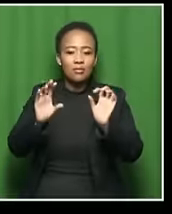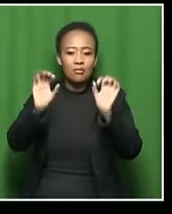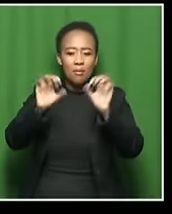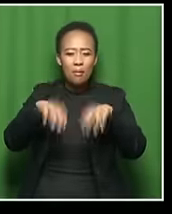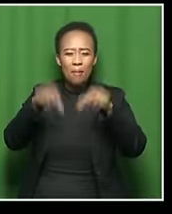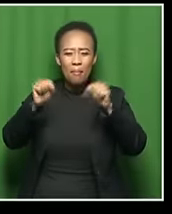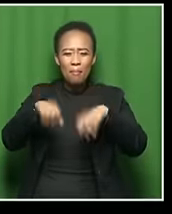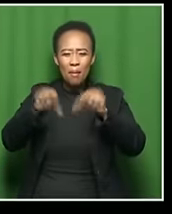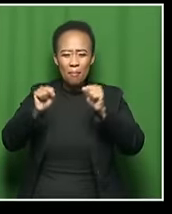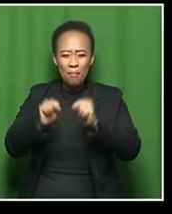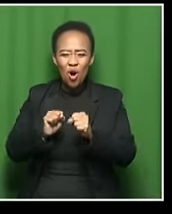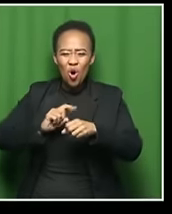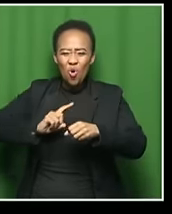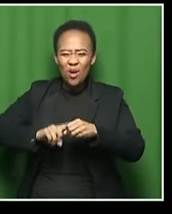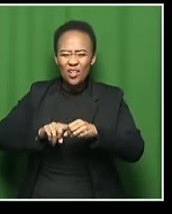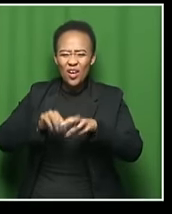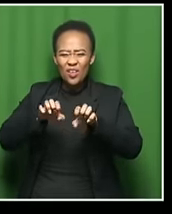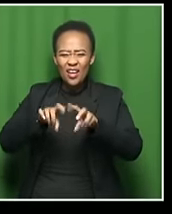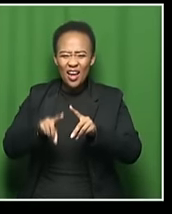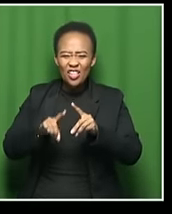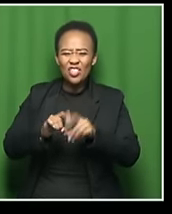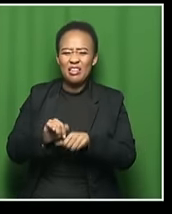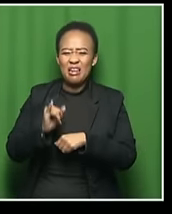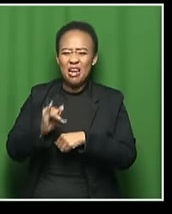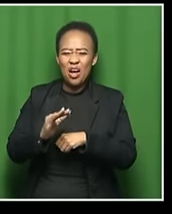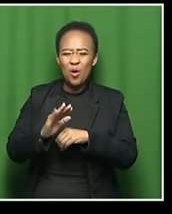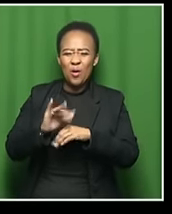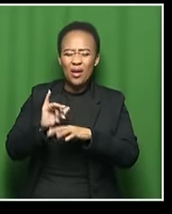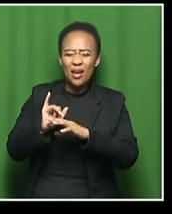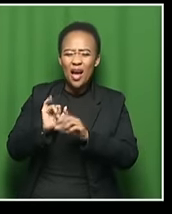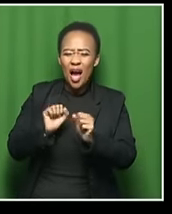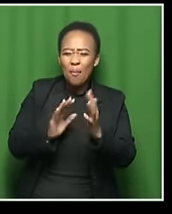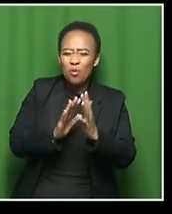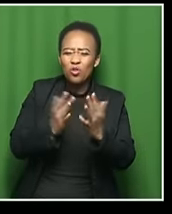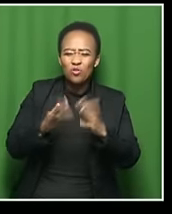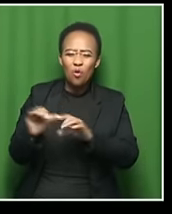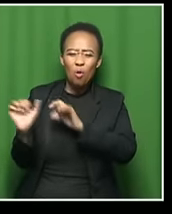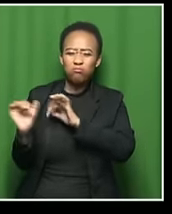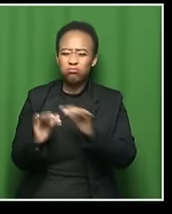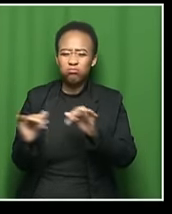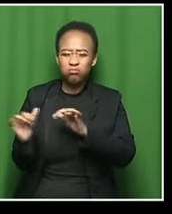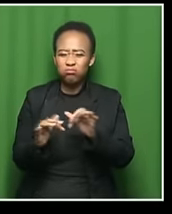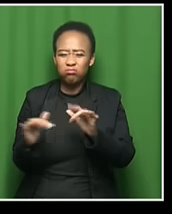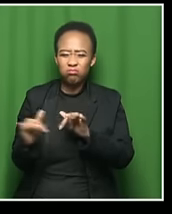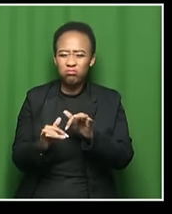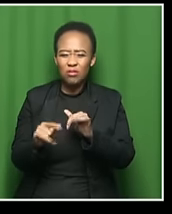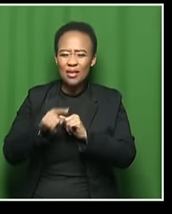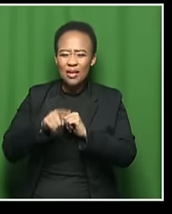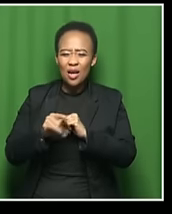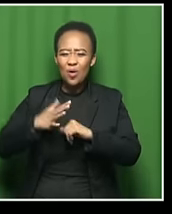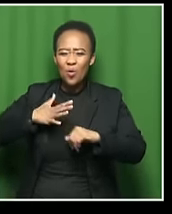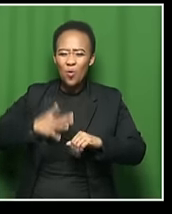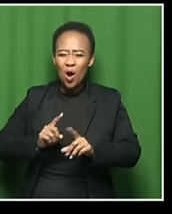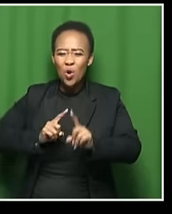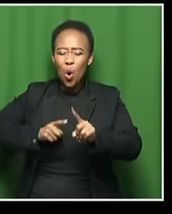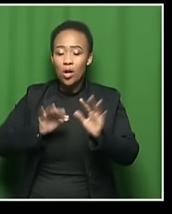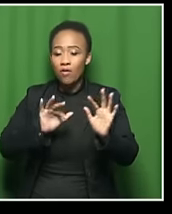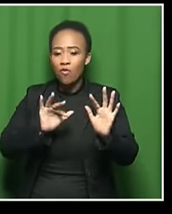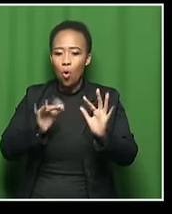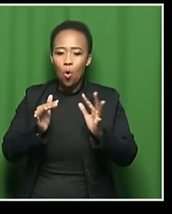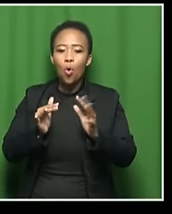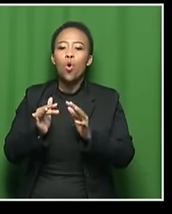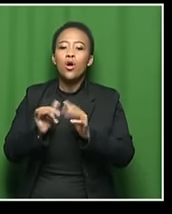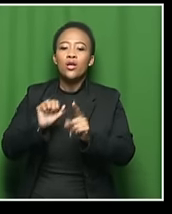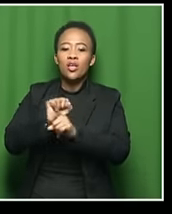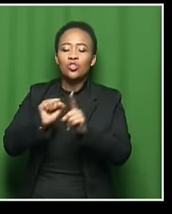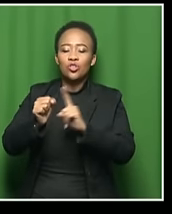approach to immigration, and establishing law and order that upholds a just society. Then moving on